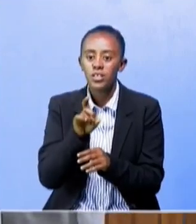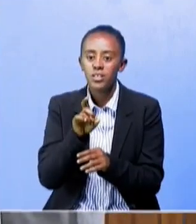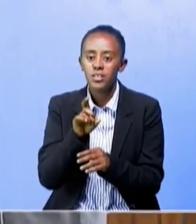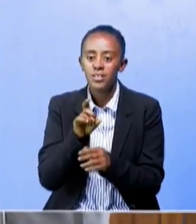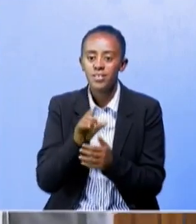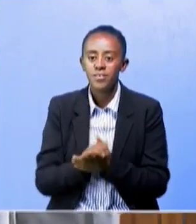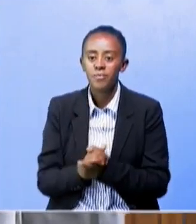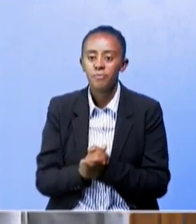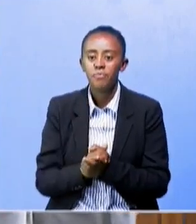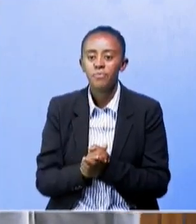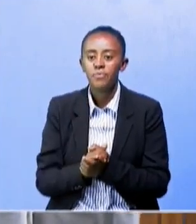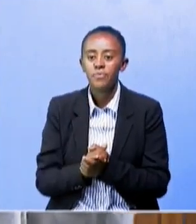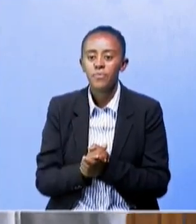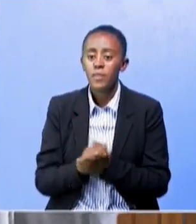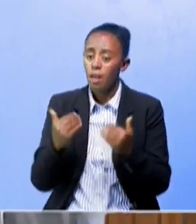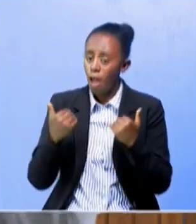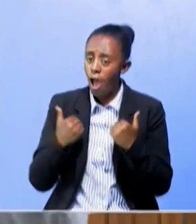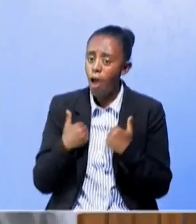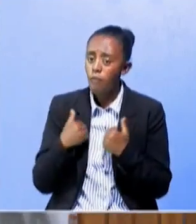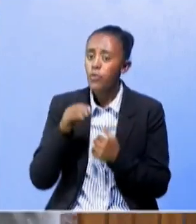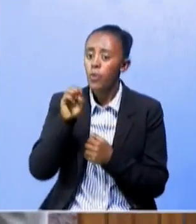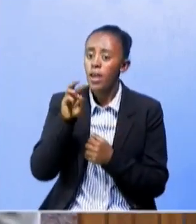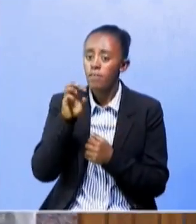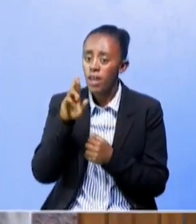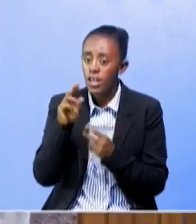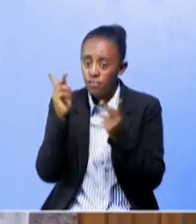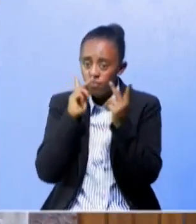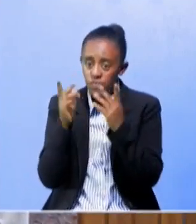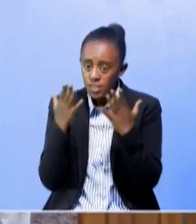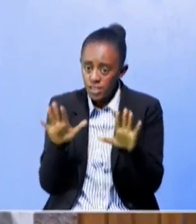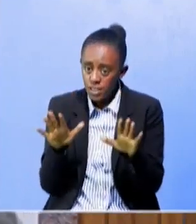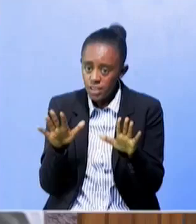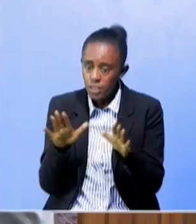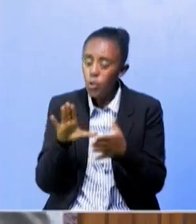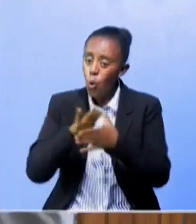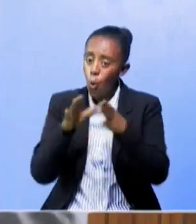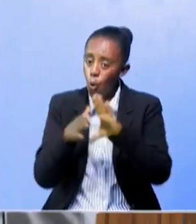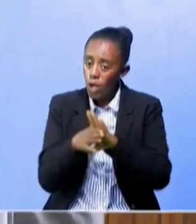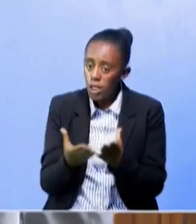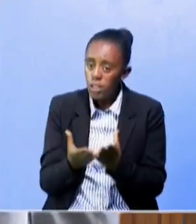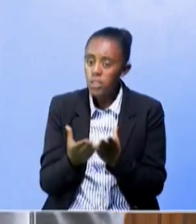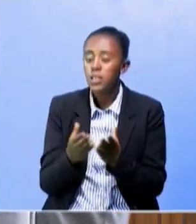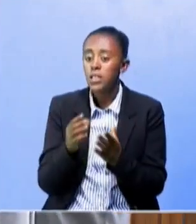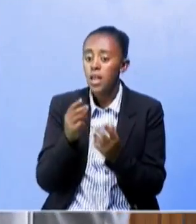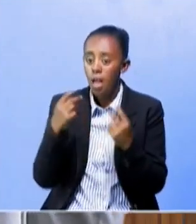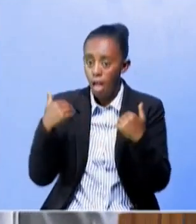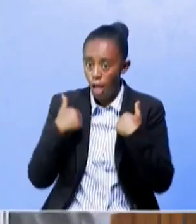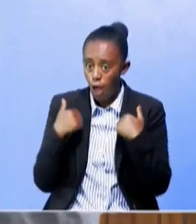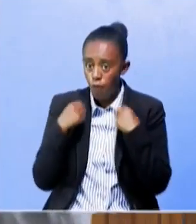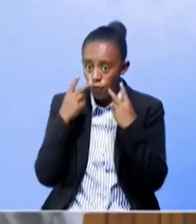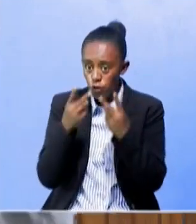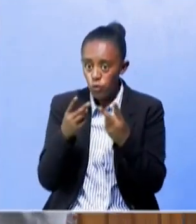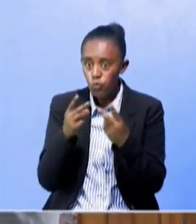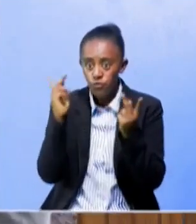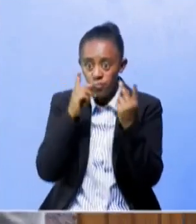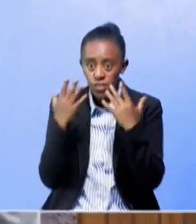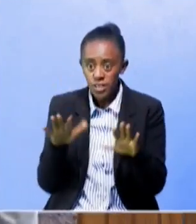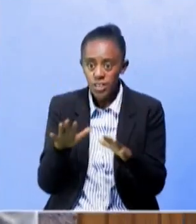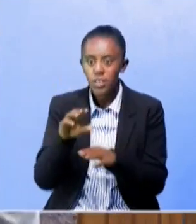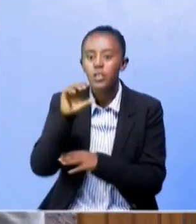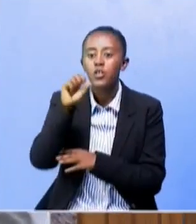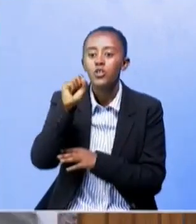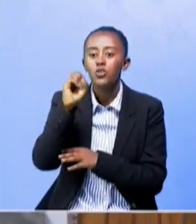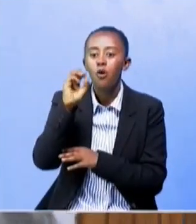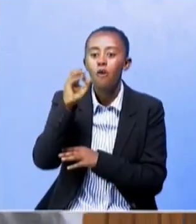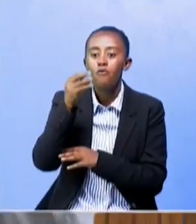questions. See, have you ever visited Gander? Have you ever visited Sophomore, etc.?